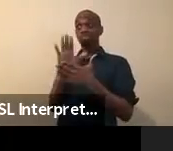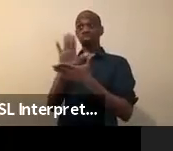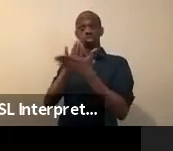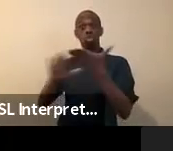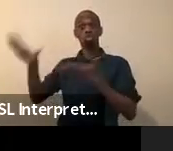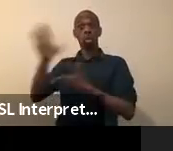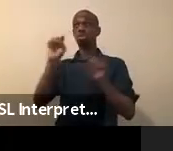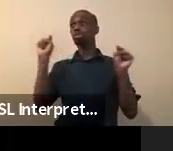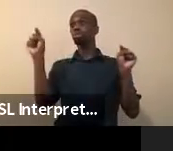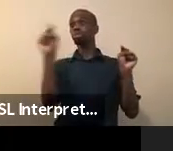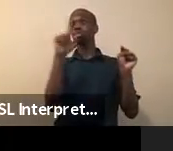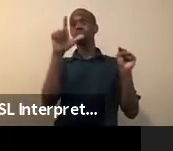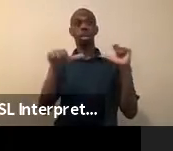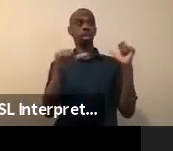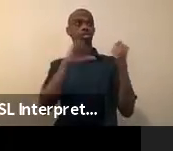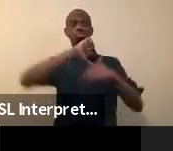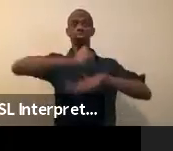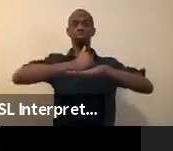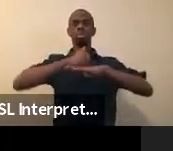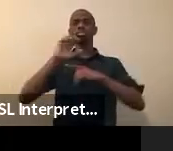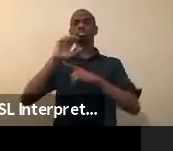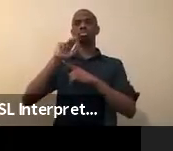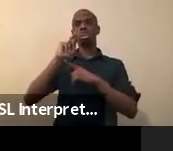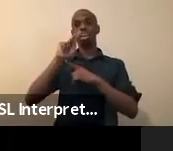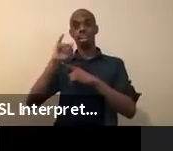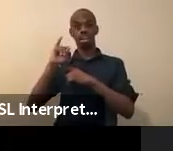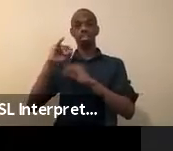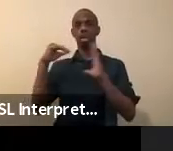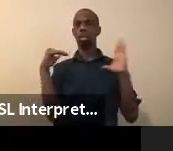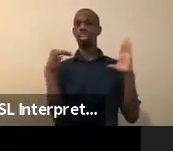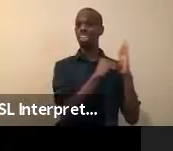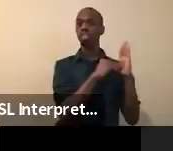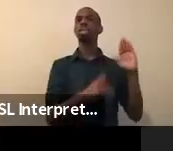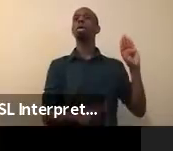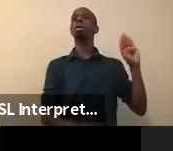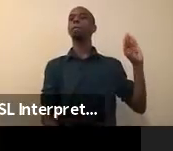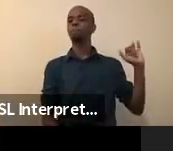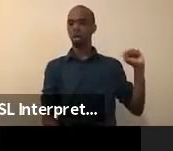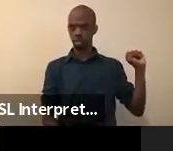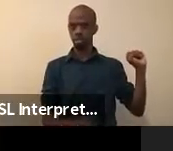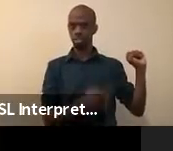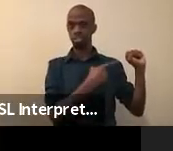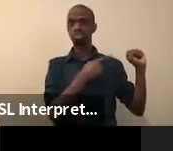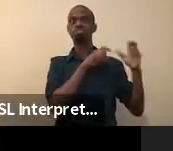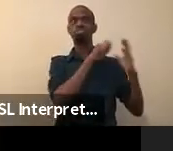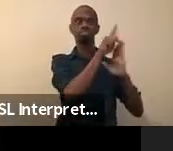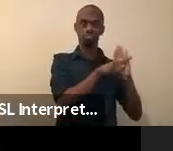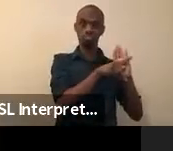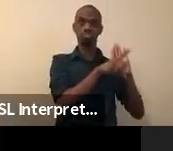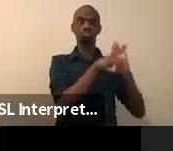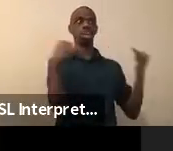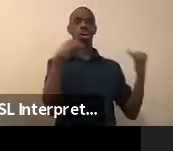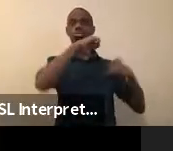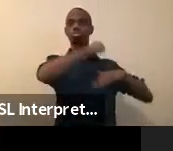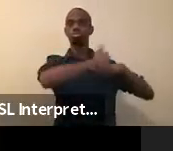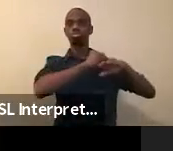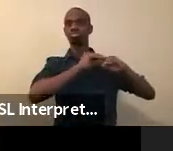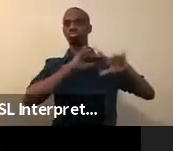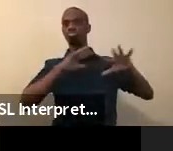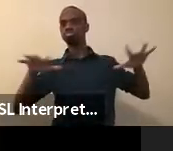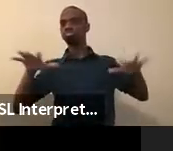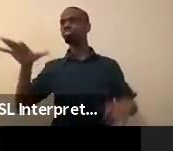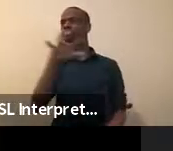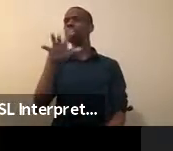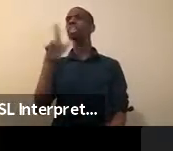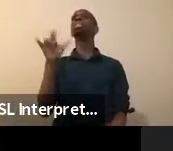workplaces passing anti-bias incident stuff, right? And so I want us to bookmark this, because this conversation about hate crime and